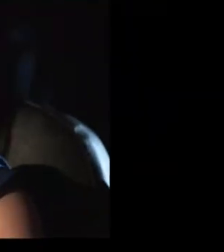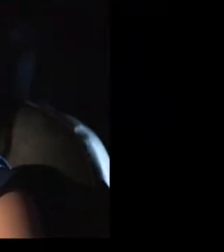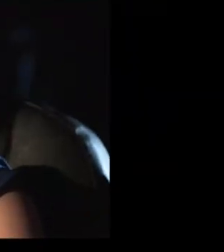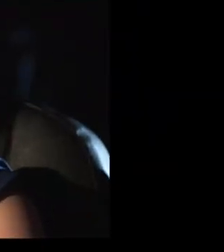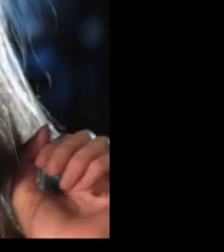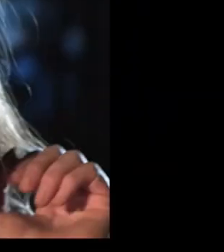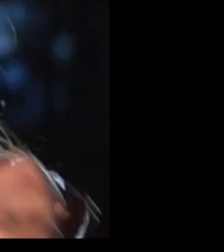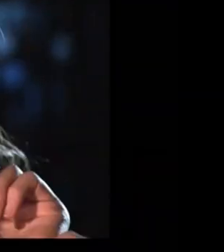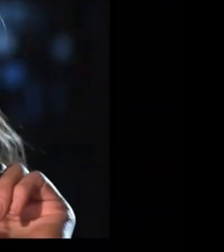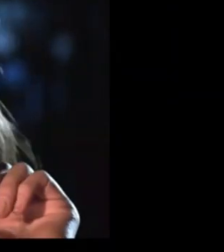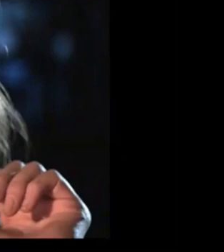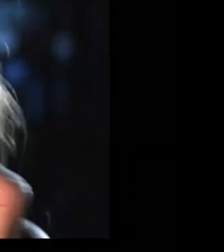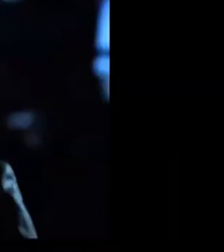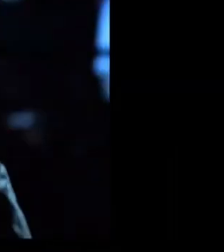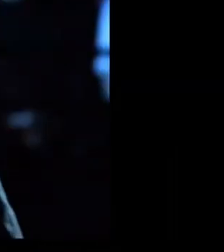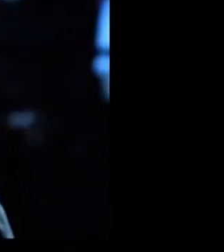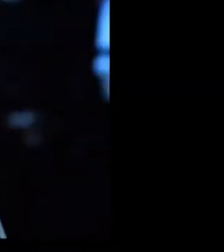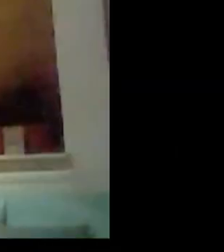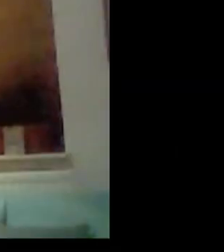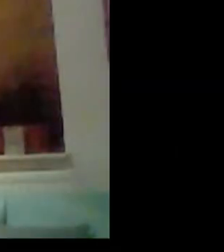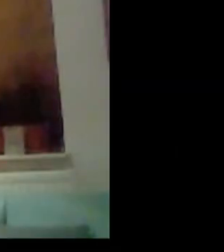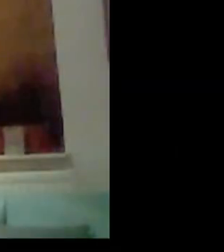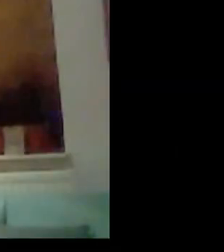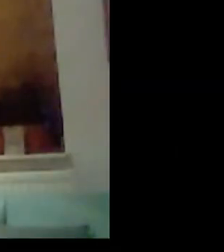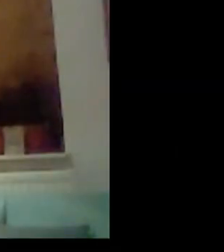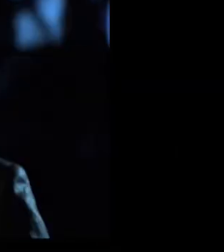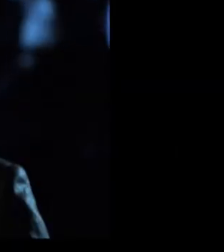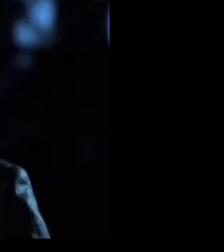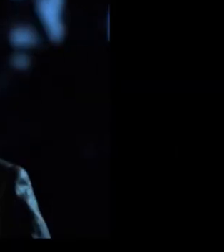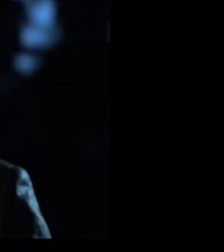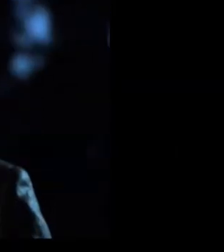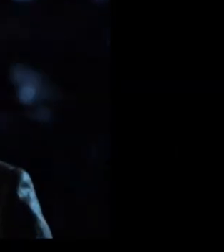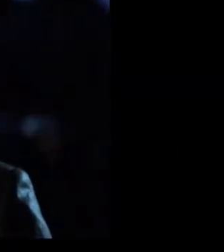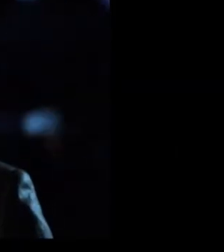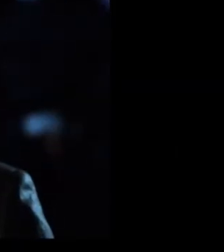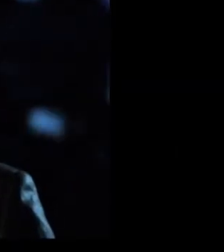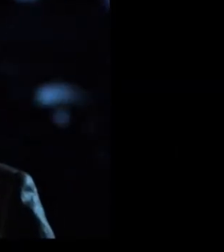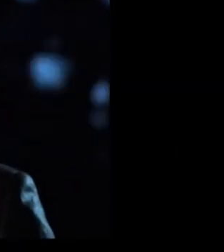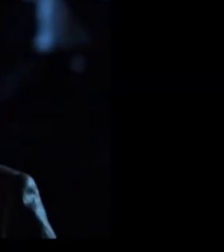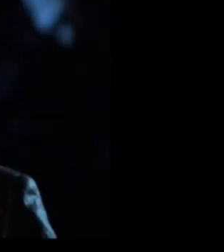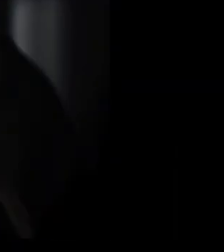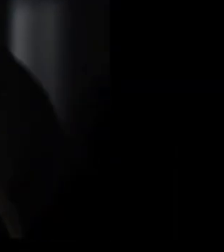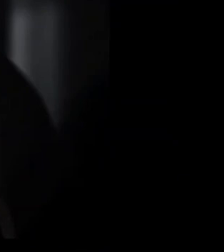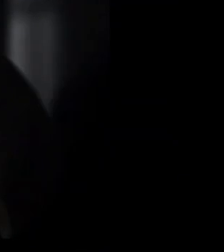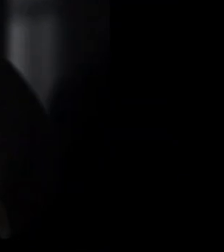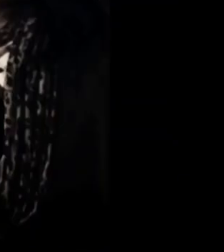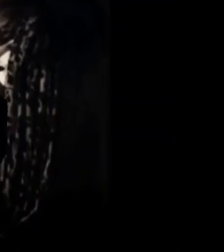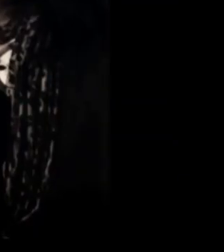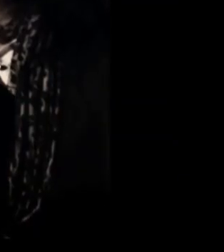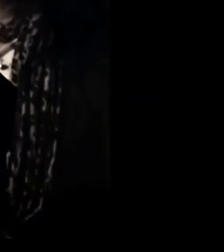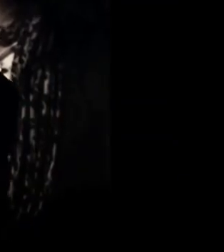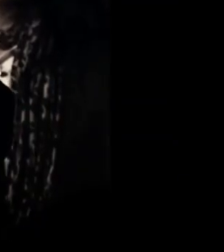the worst of me. You spawned the stage. I like you. I really like you.